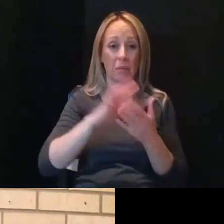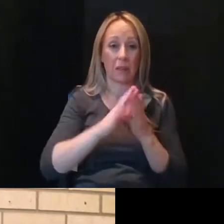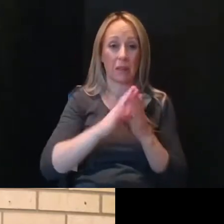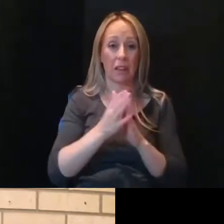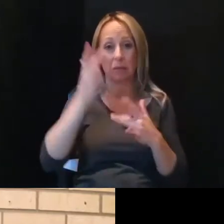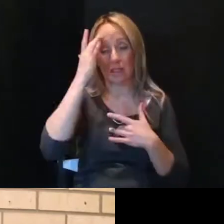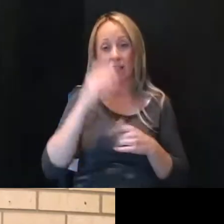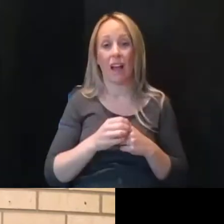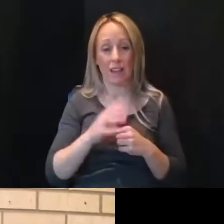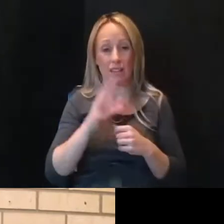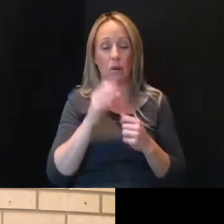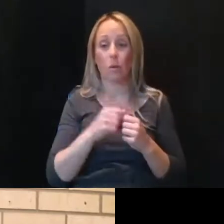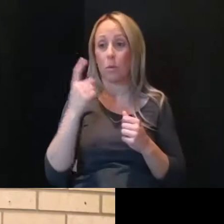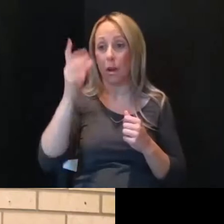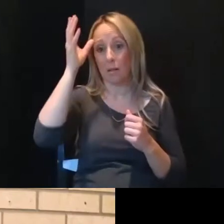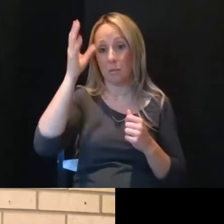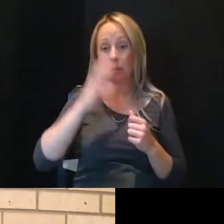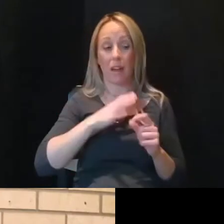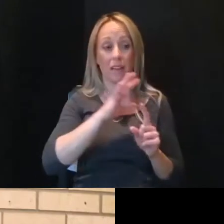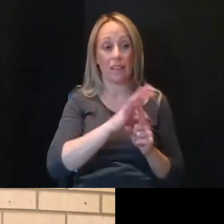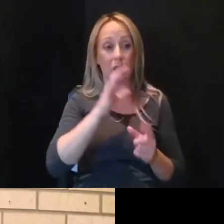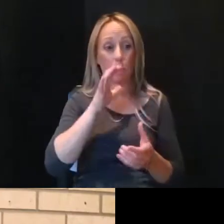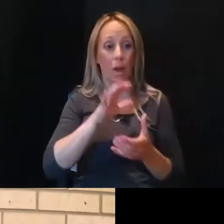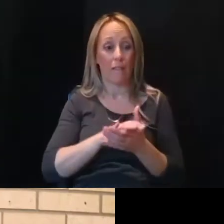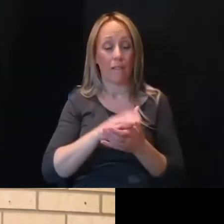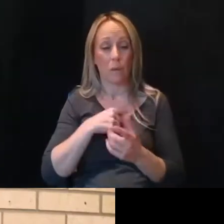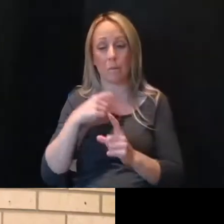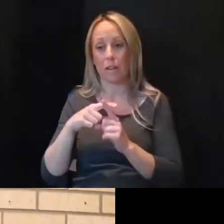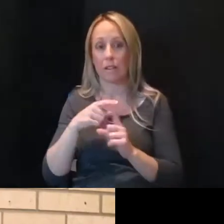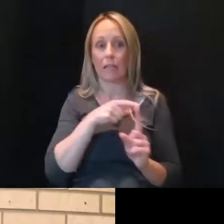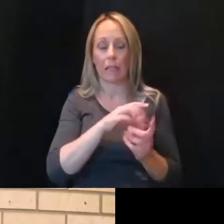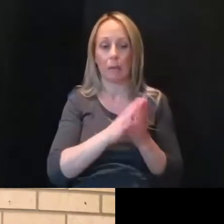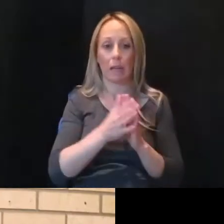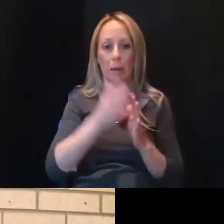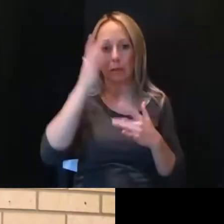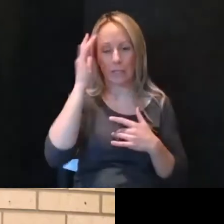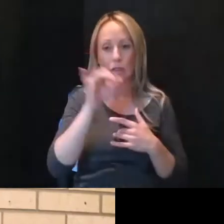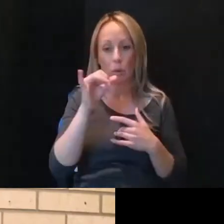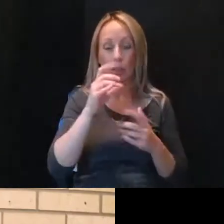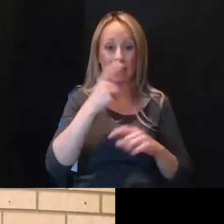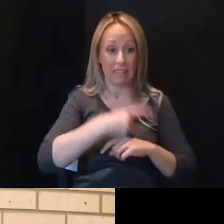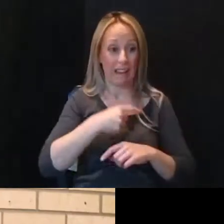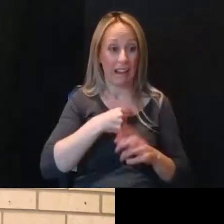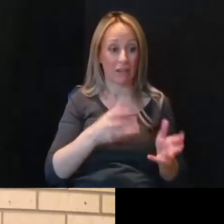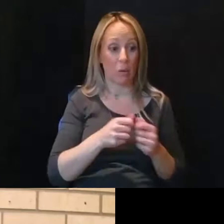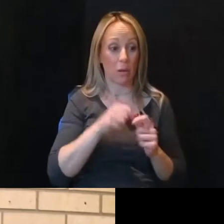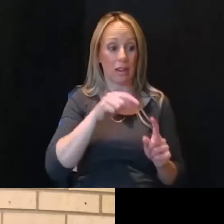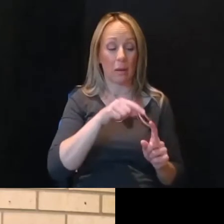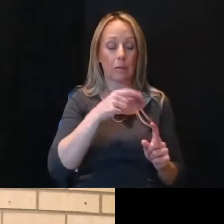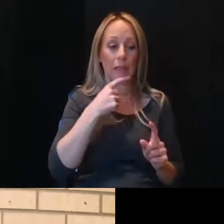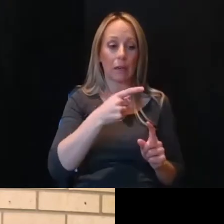with one man whose wife was positive and he got sick too. The day I talked to him, he said he was feeling